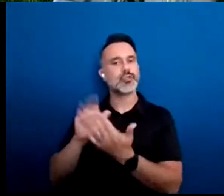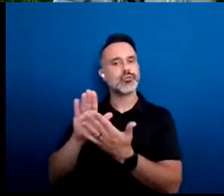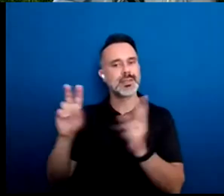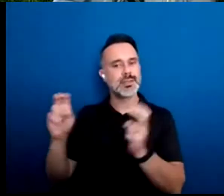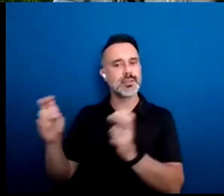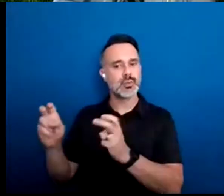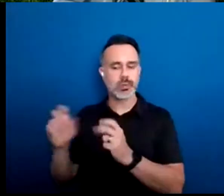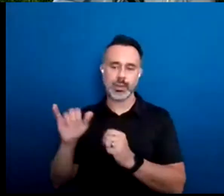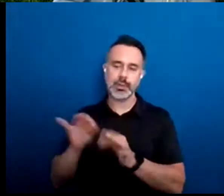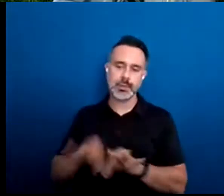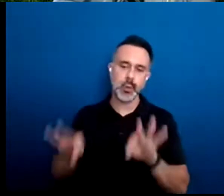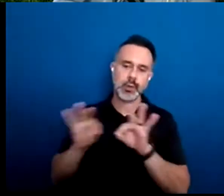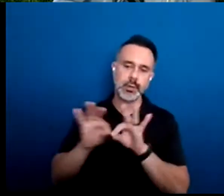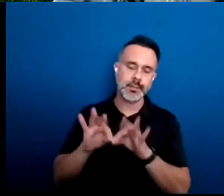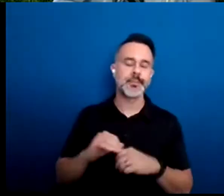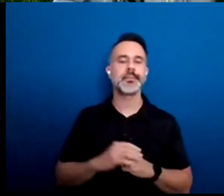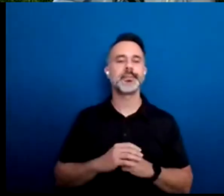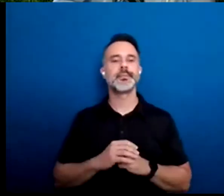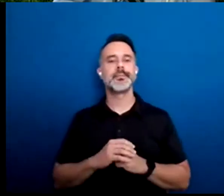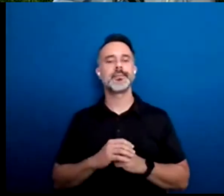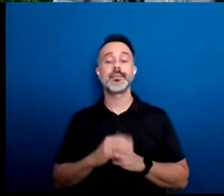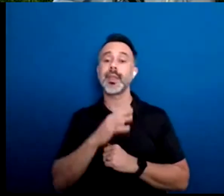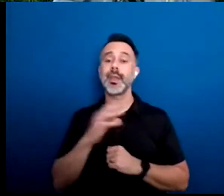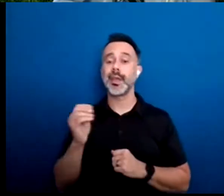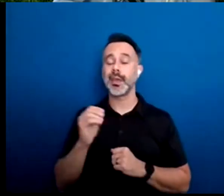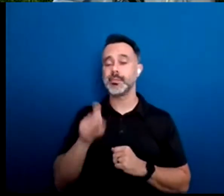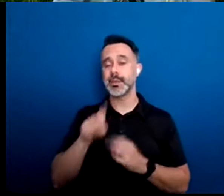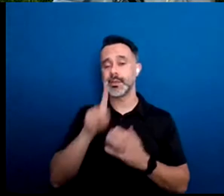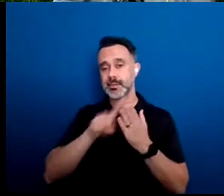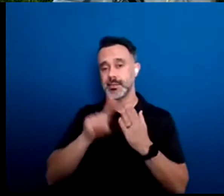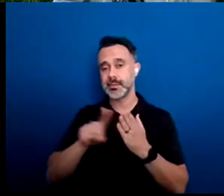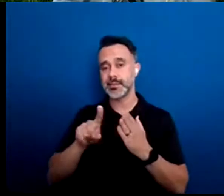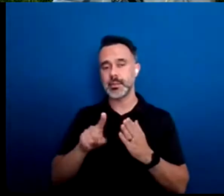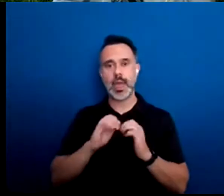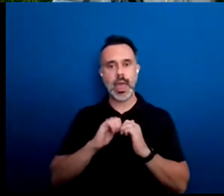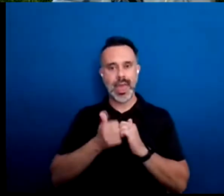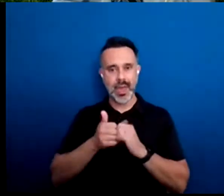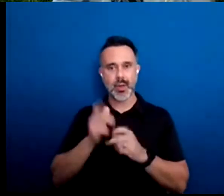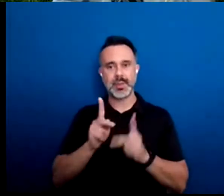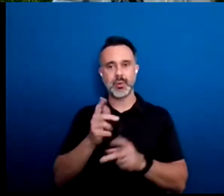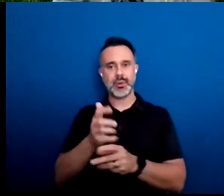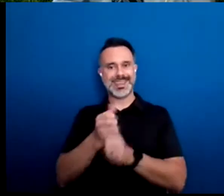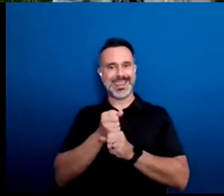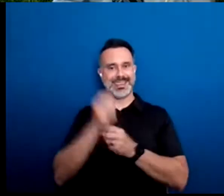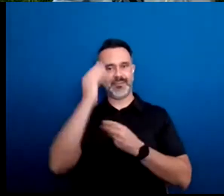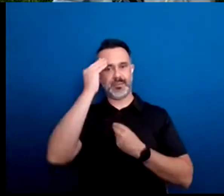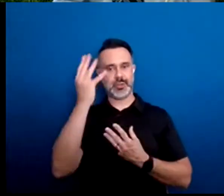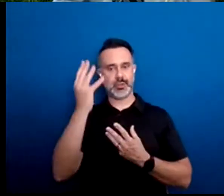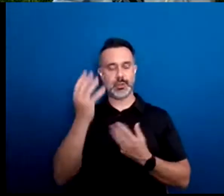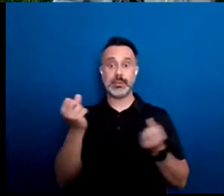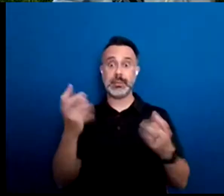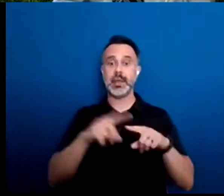important. And then also, of course, looking at the way that people get information. Many people are dependent on